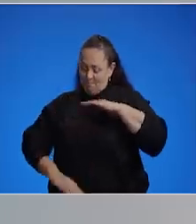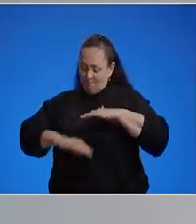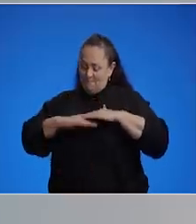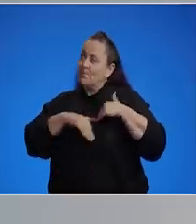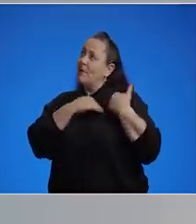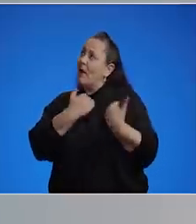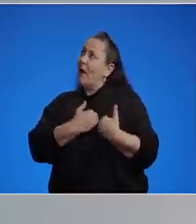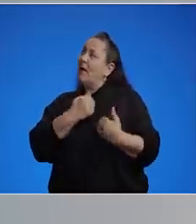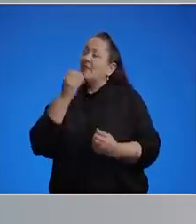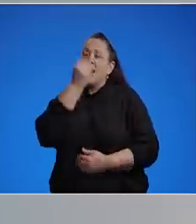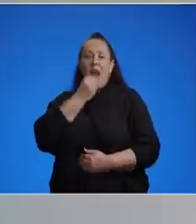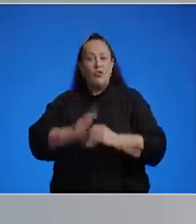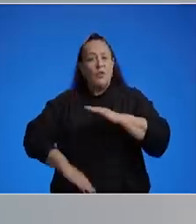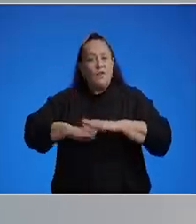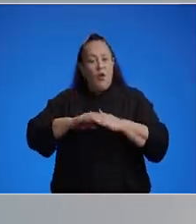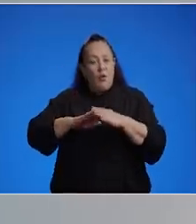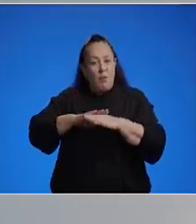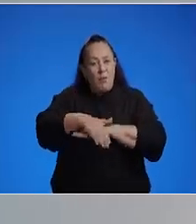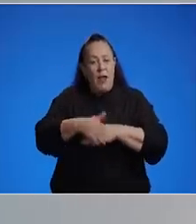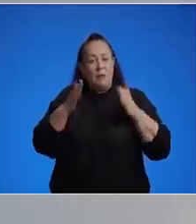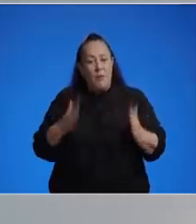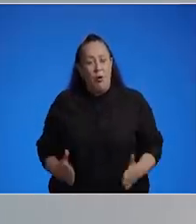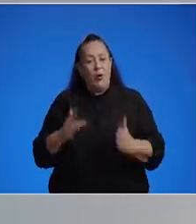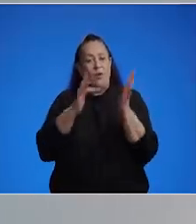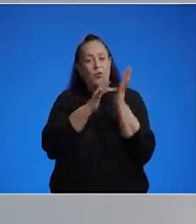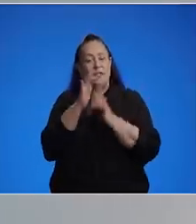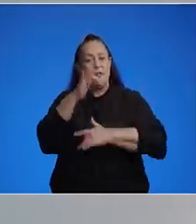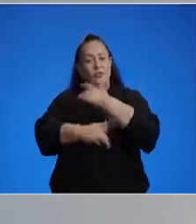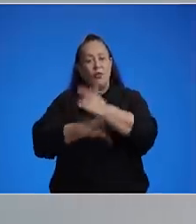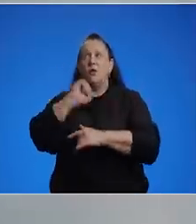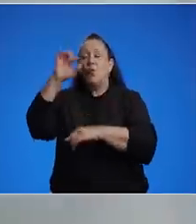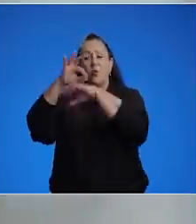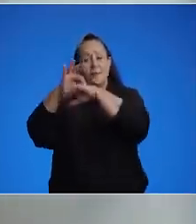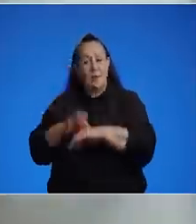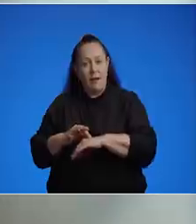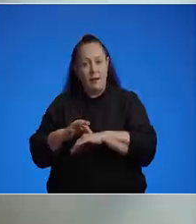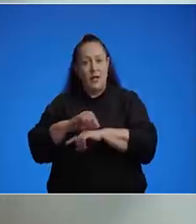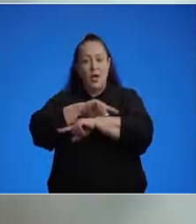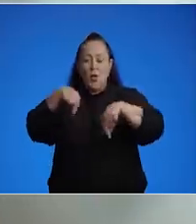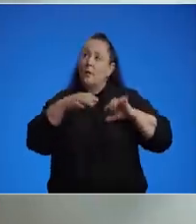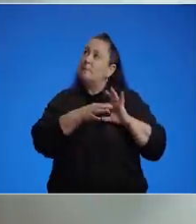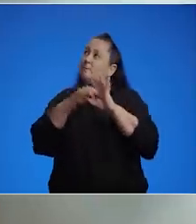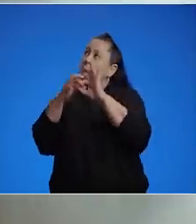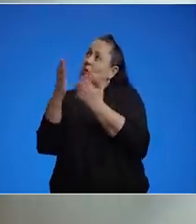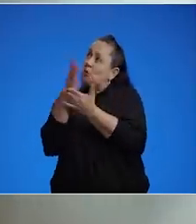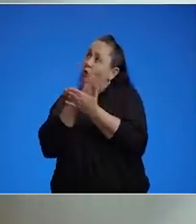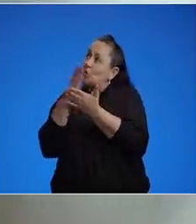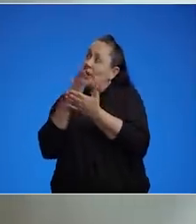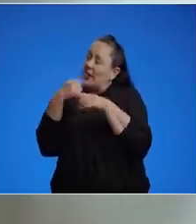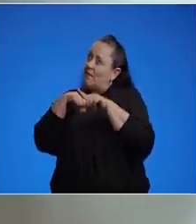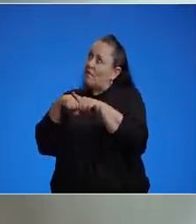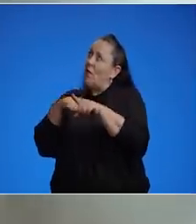with the nourishment Which comes from the most holy body and blood of your Son So you may make us